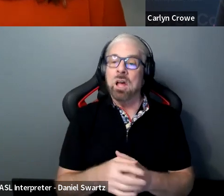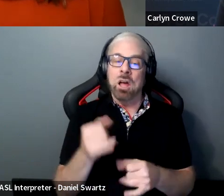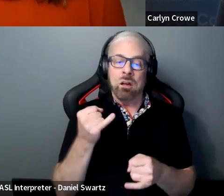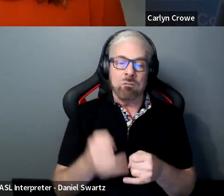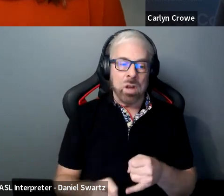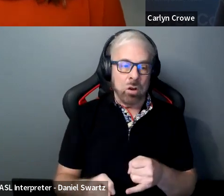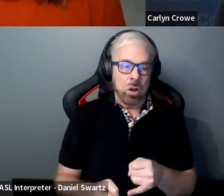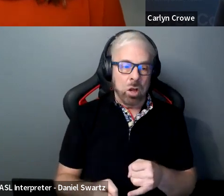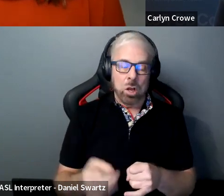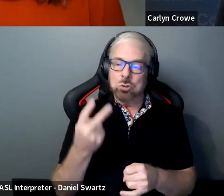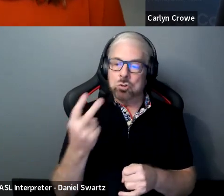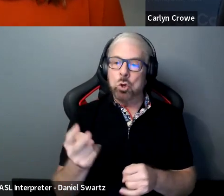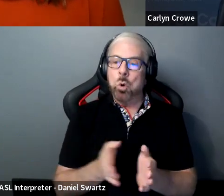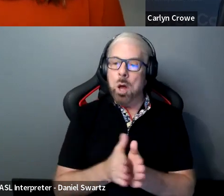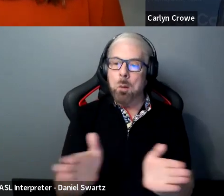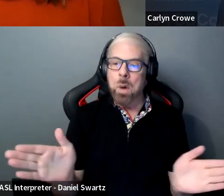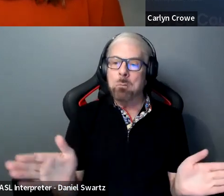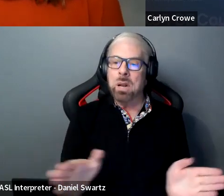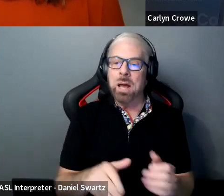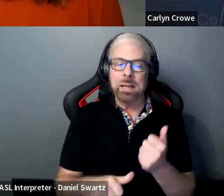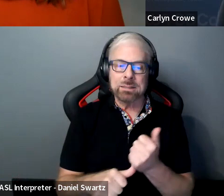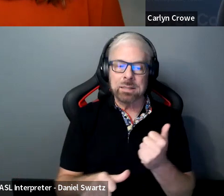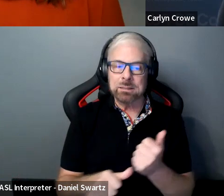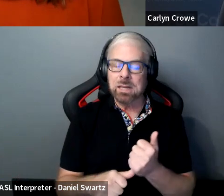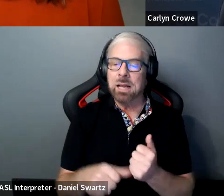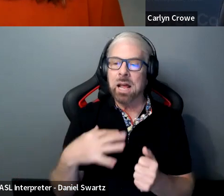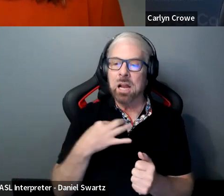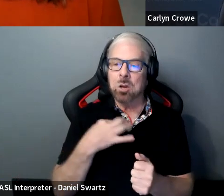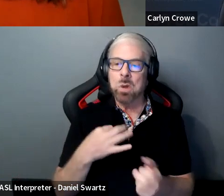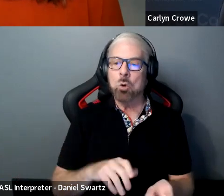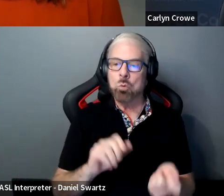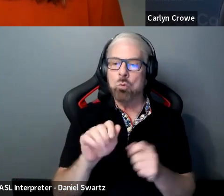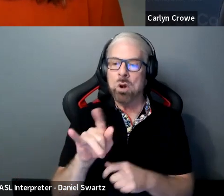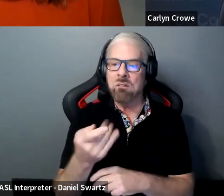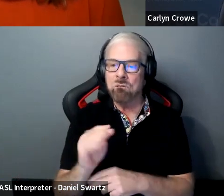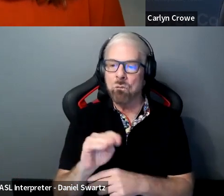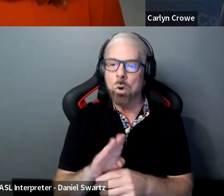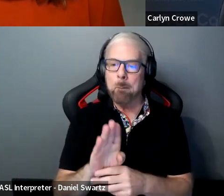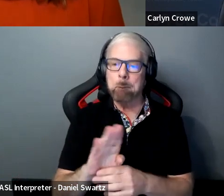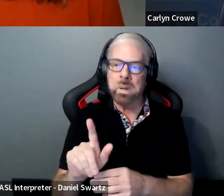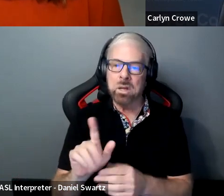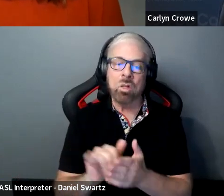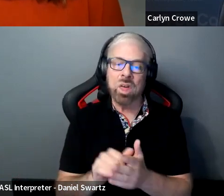Finally, the two public assistance eligibility reform bills, the ones that are concerning us that they might